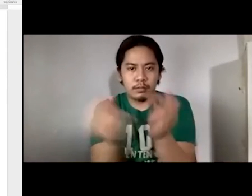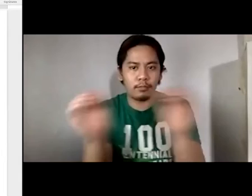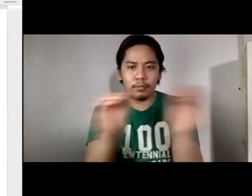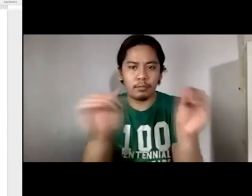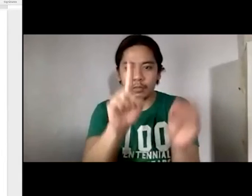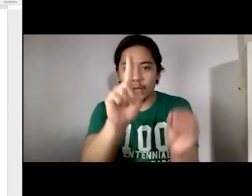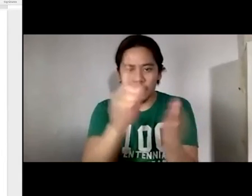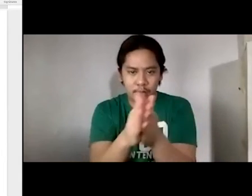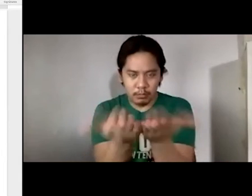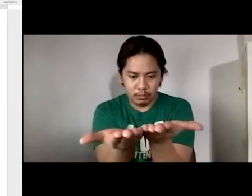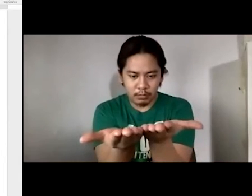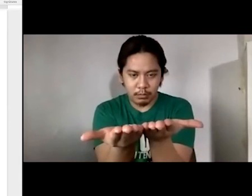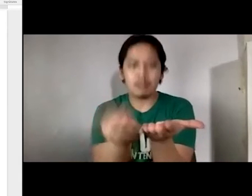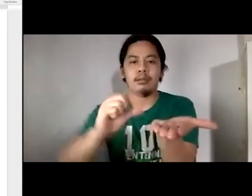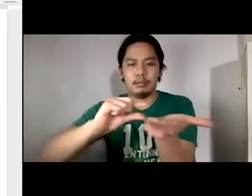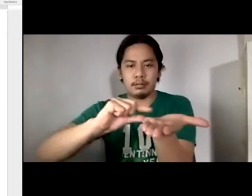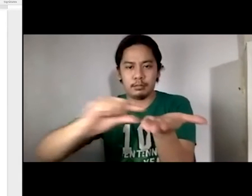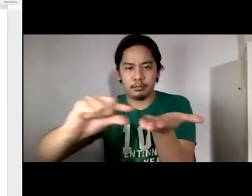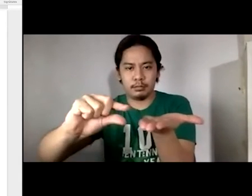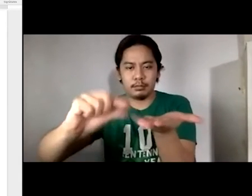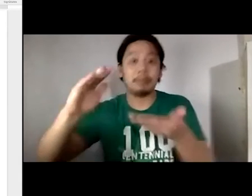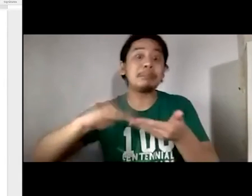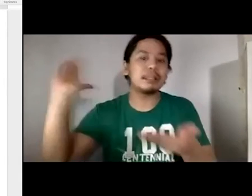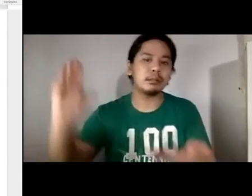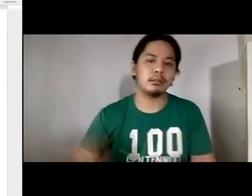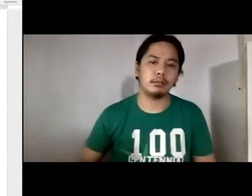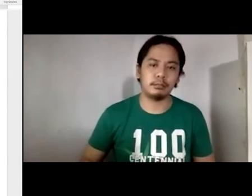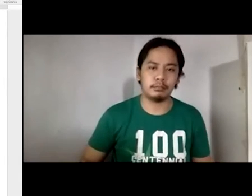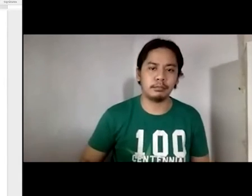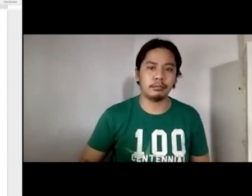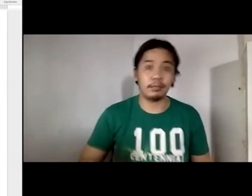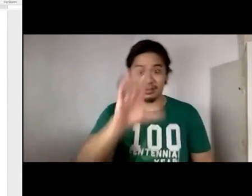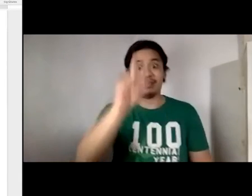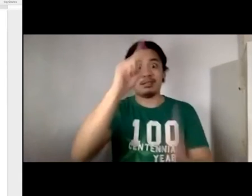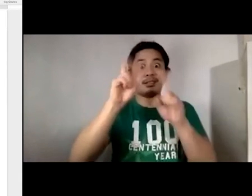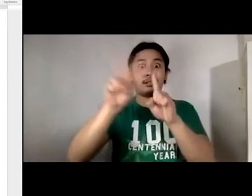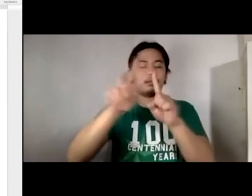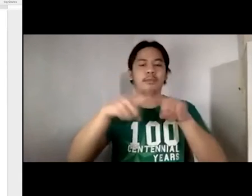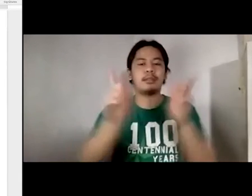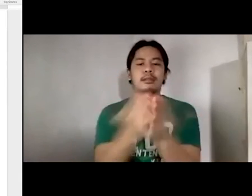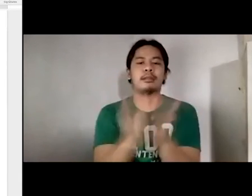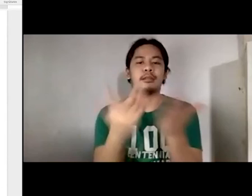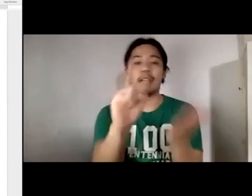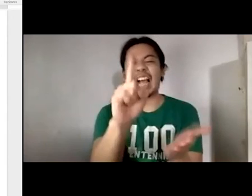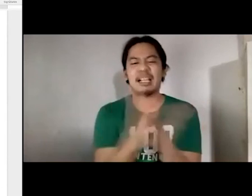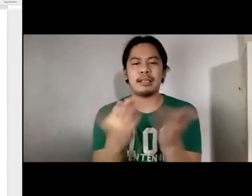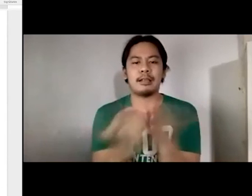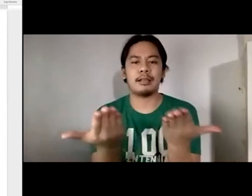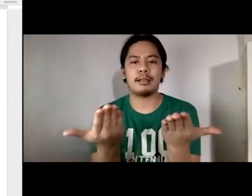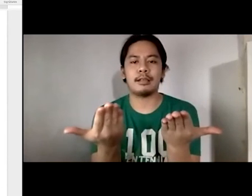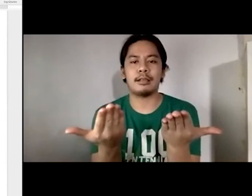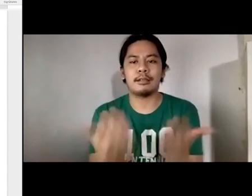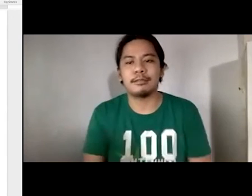So in the vocab, it's two movements for book, but in the example, we use just the